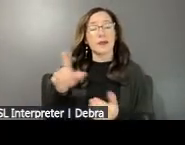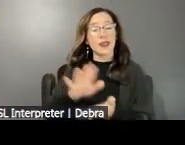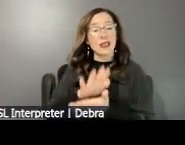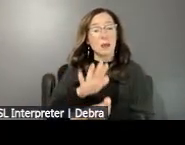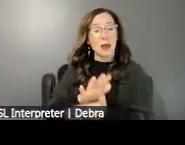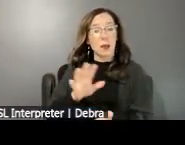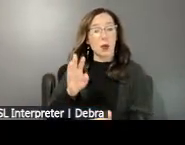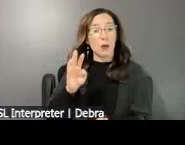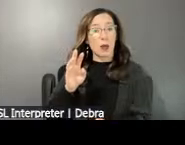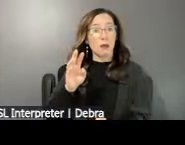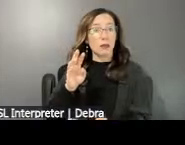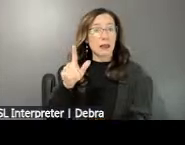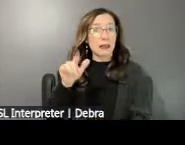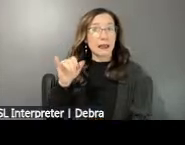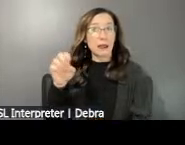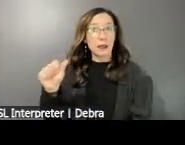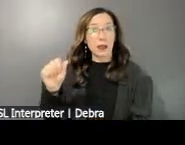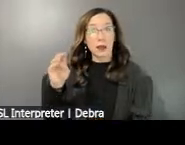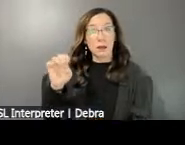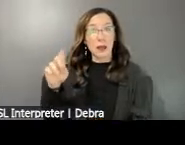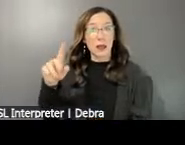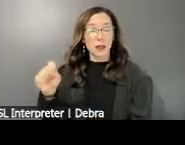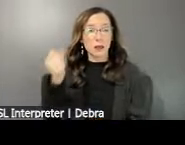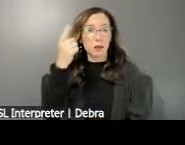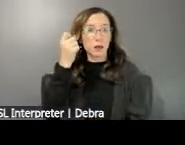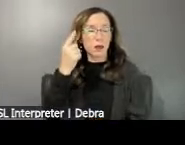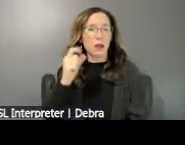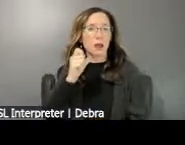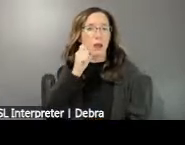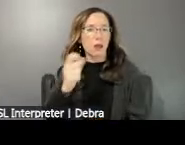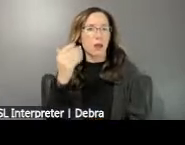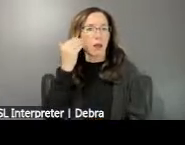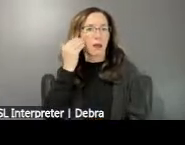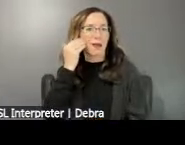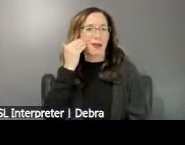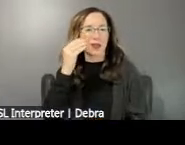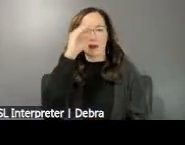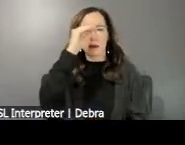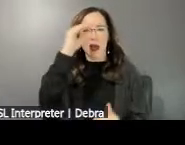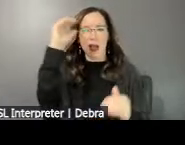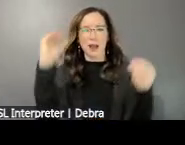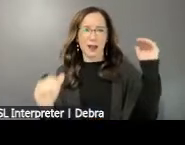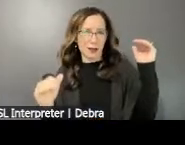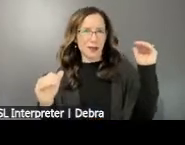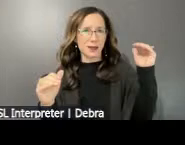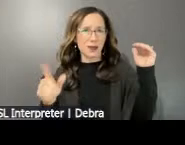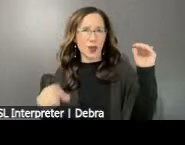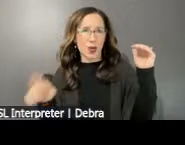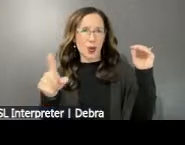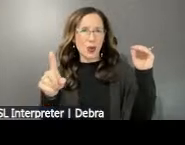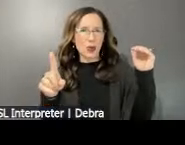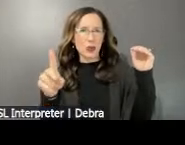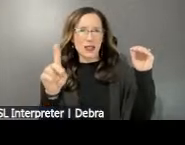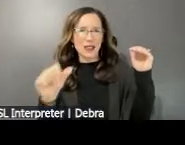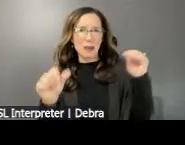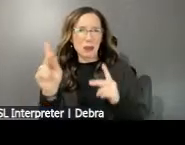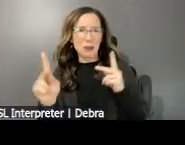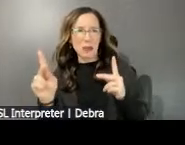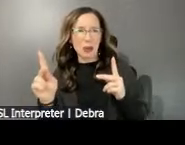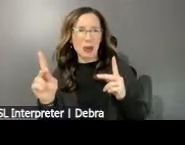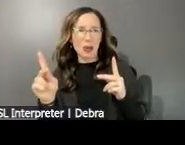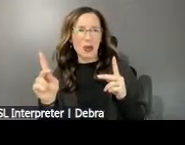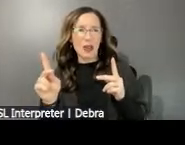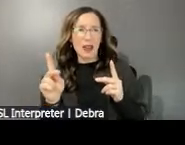we outlined how unconscious bias against disabled people in research settings leads to a lack of